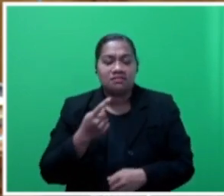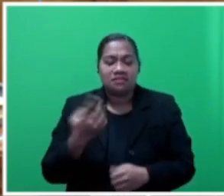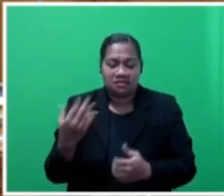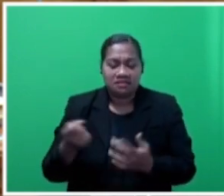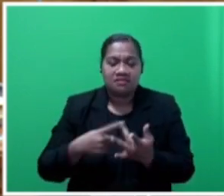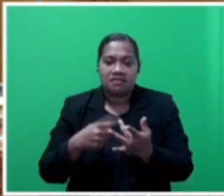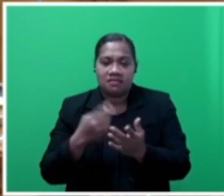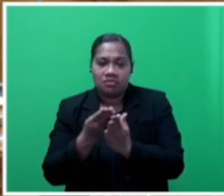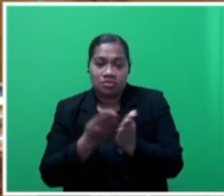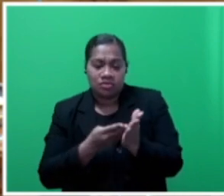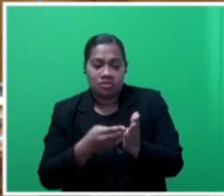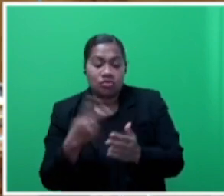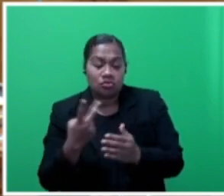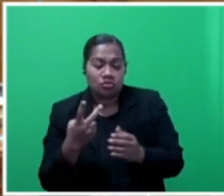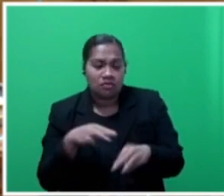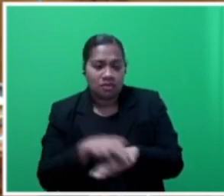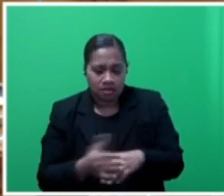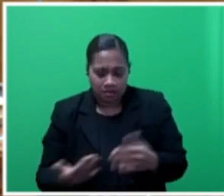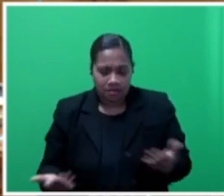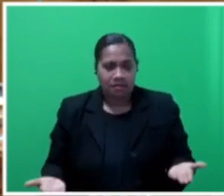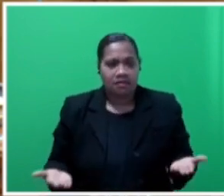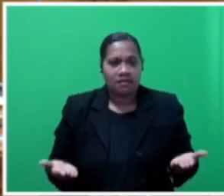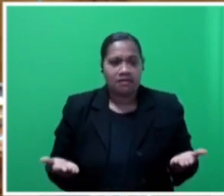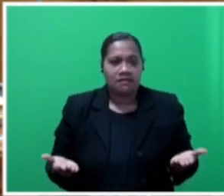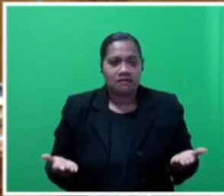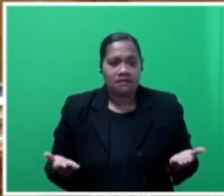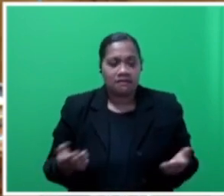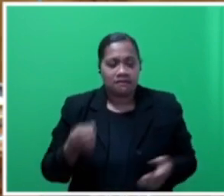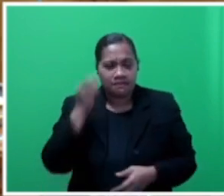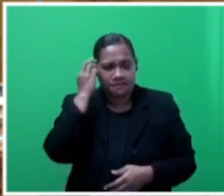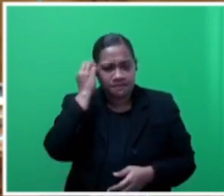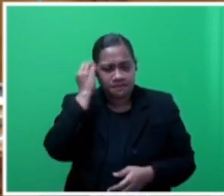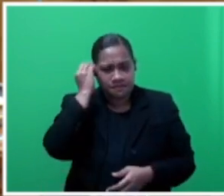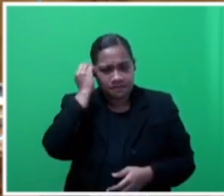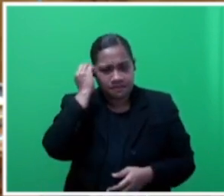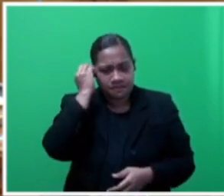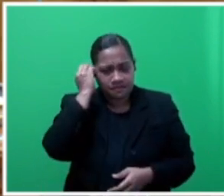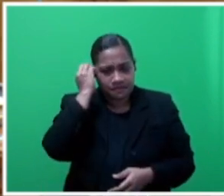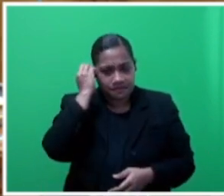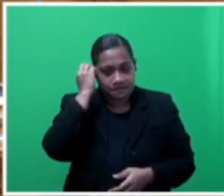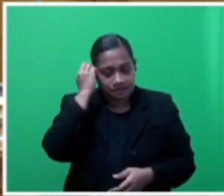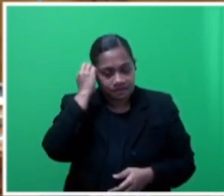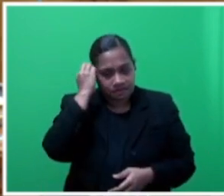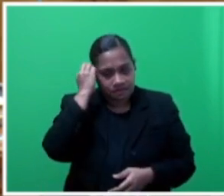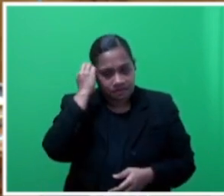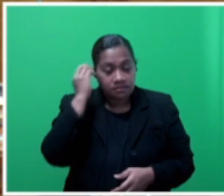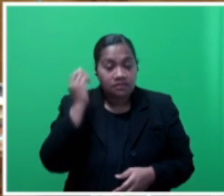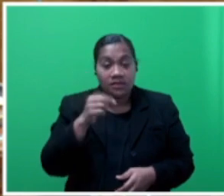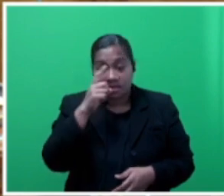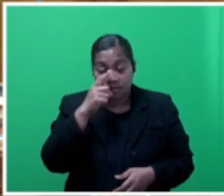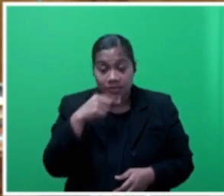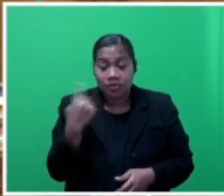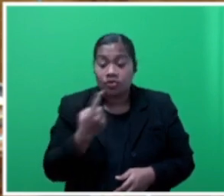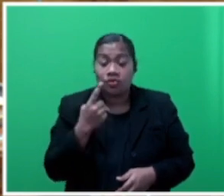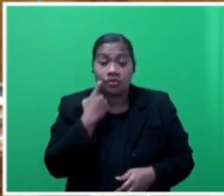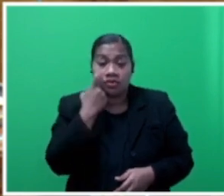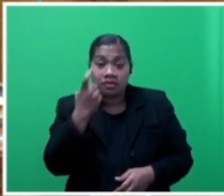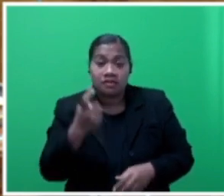months. And here we are, sir. The people and all those who care about the country's economic